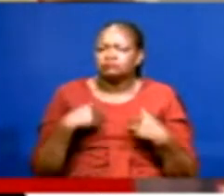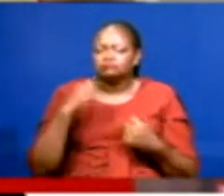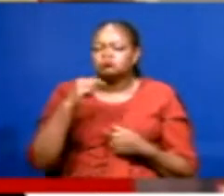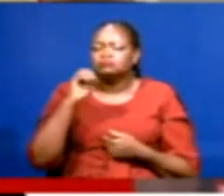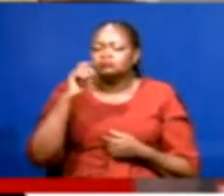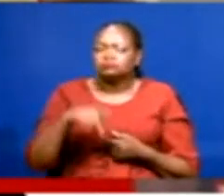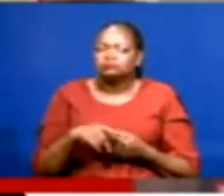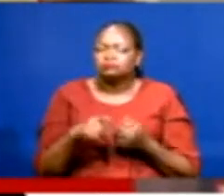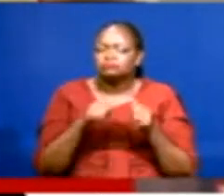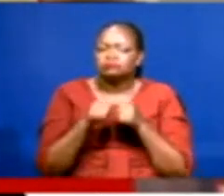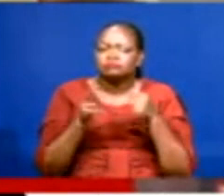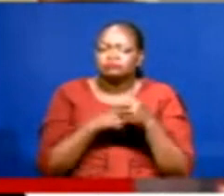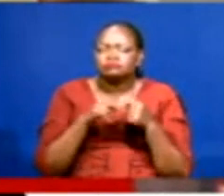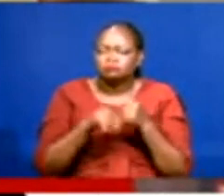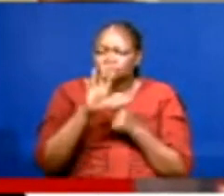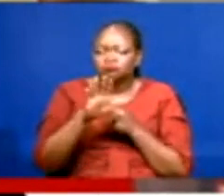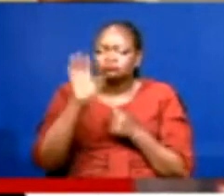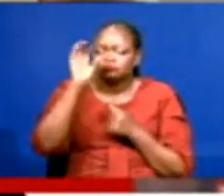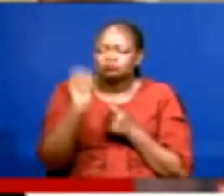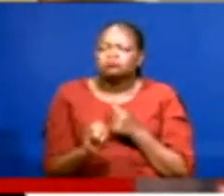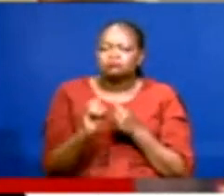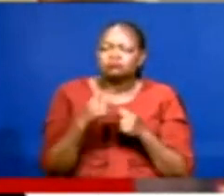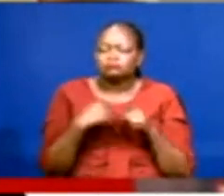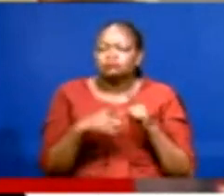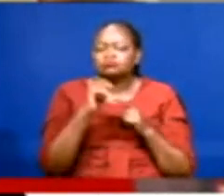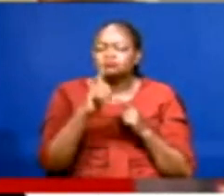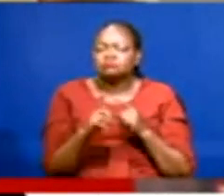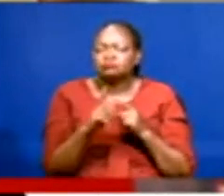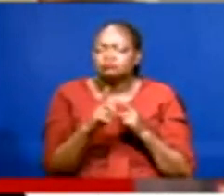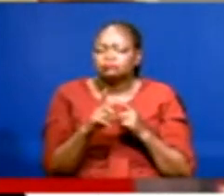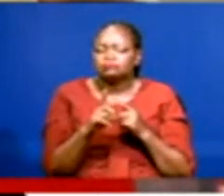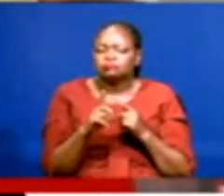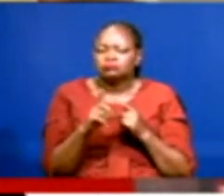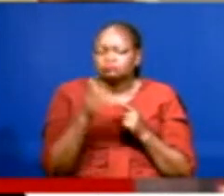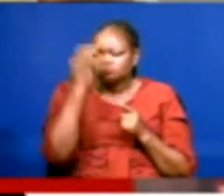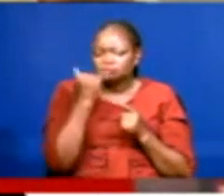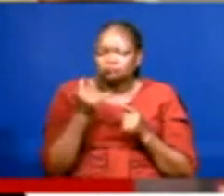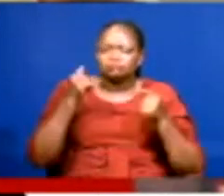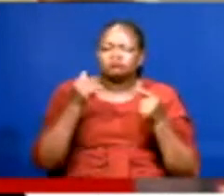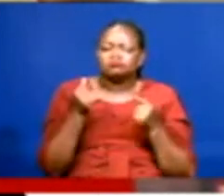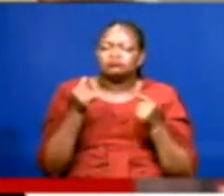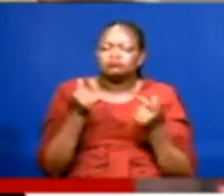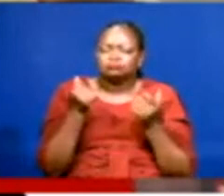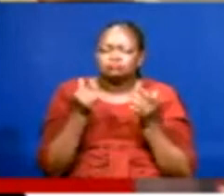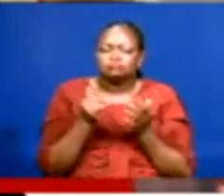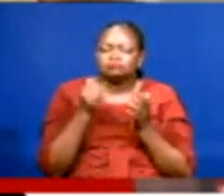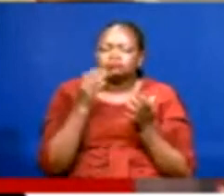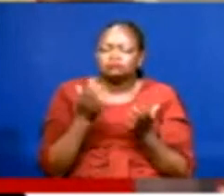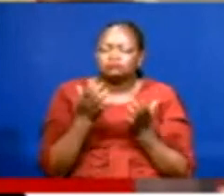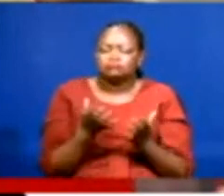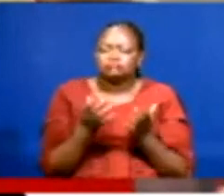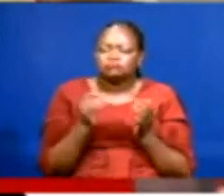growth rate of 7.5% in 2021, propelled by heavy public investments in